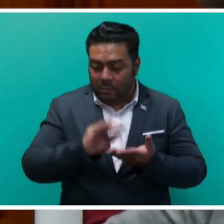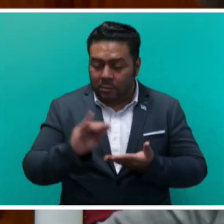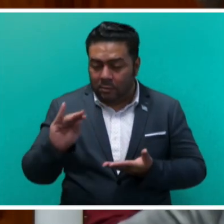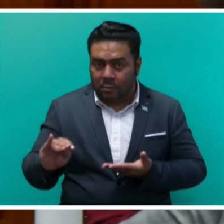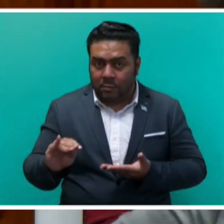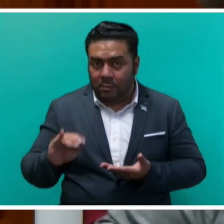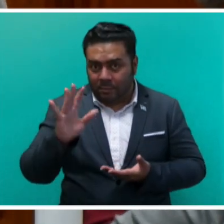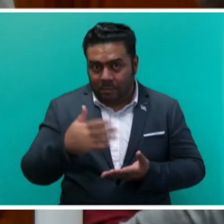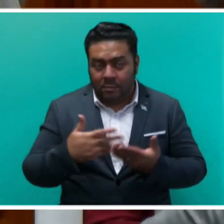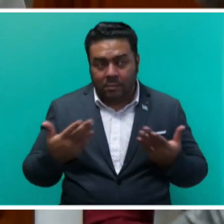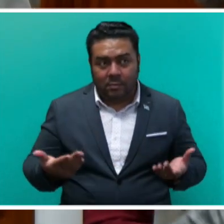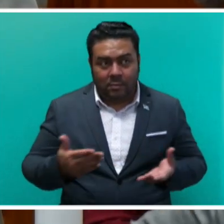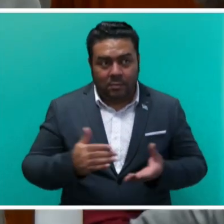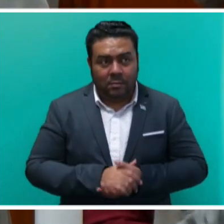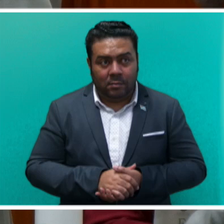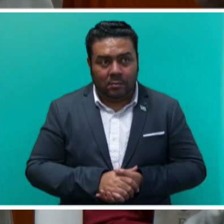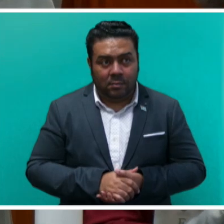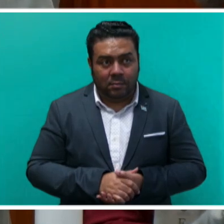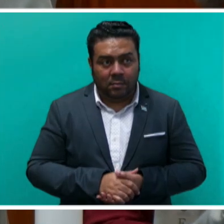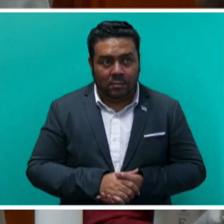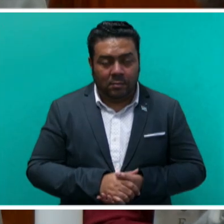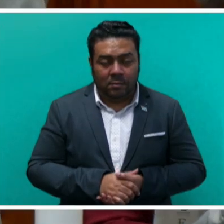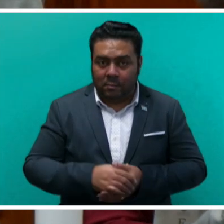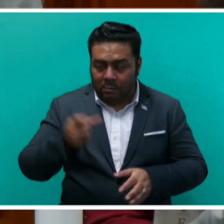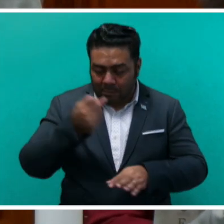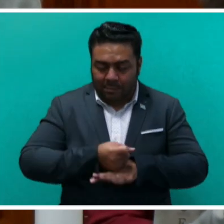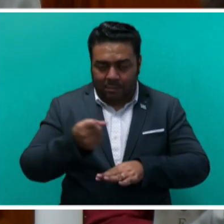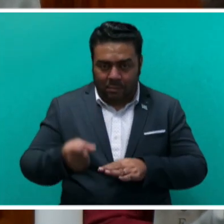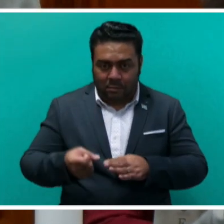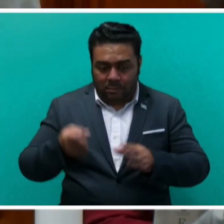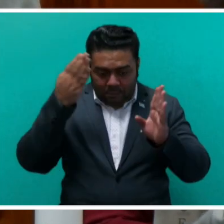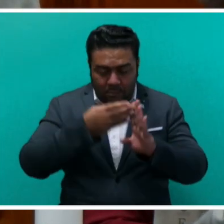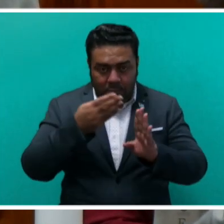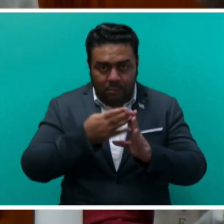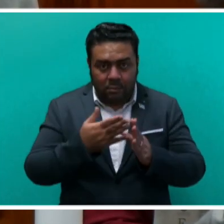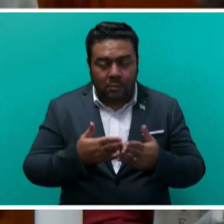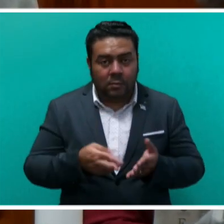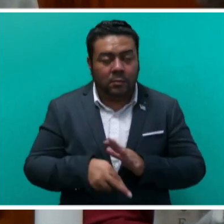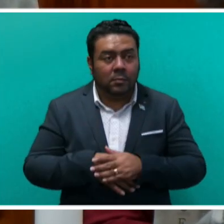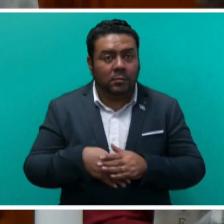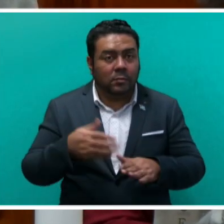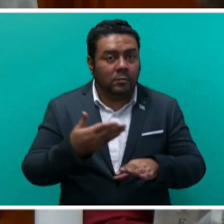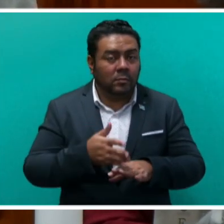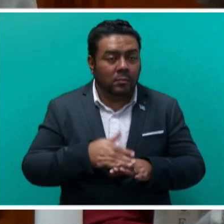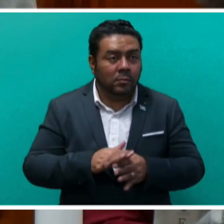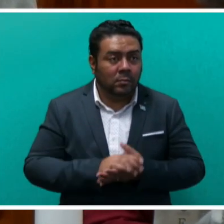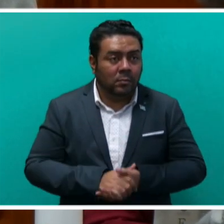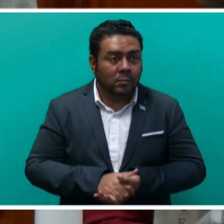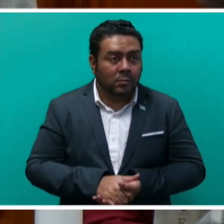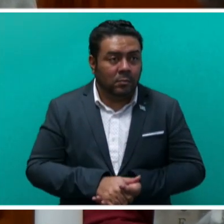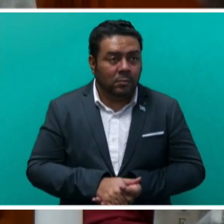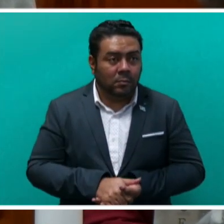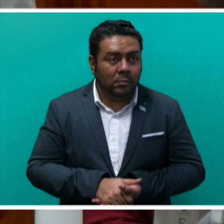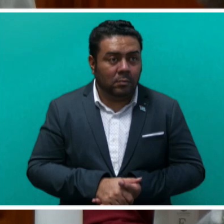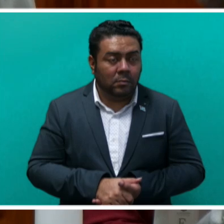this point, I think certainly from the government side, with the renewed resurgence, I think economically